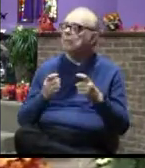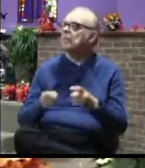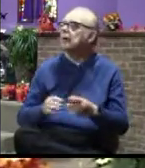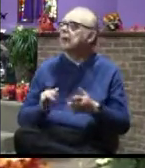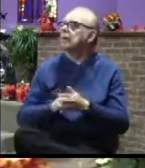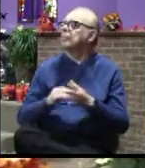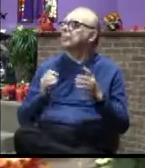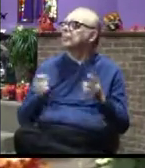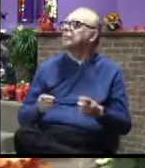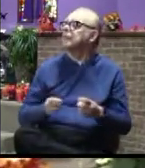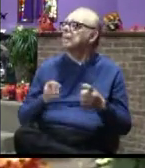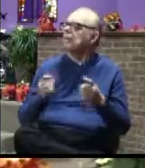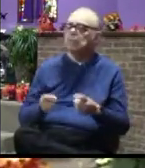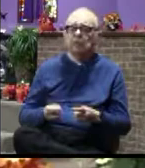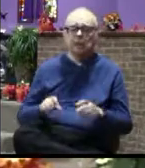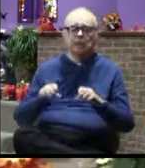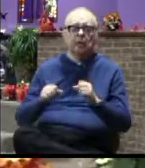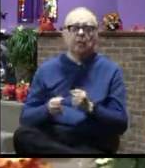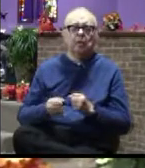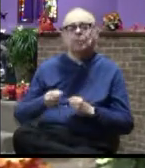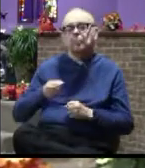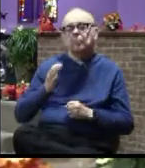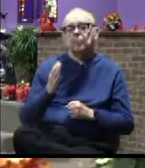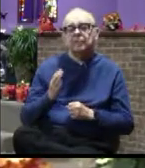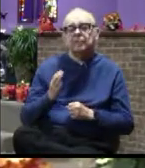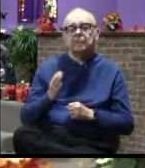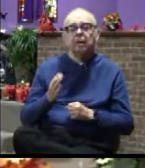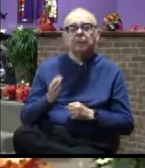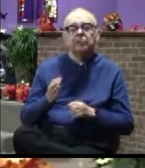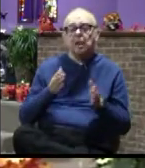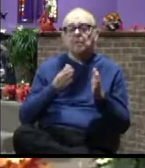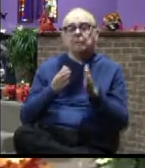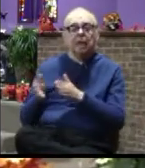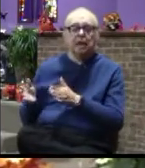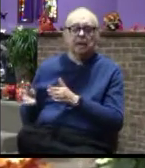this sin has broken God's design